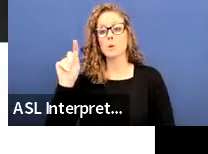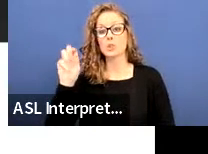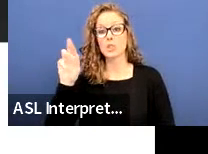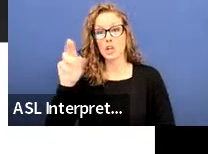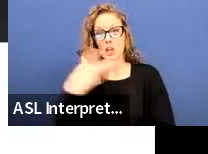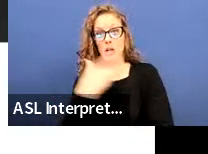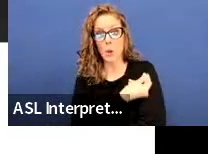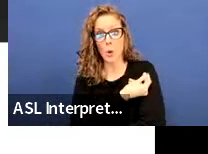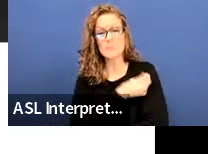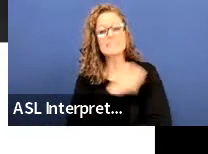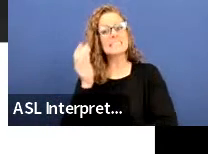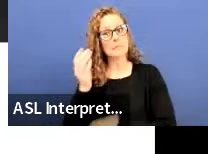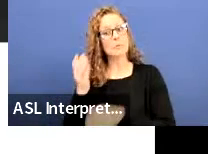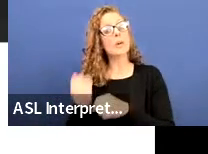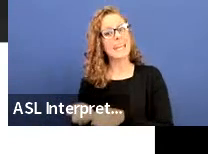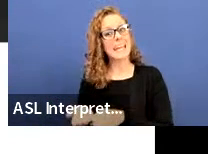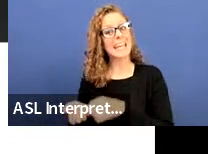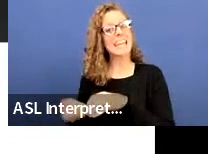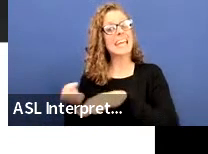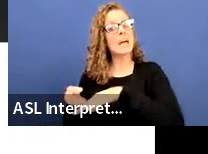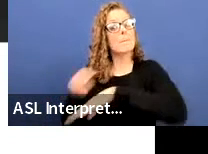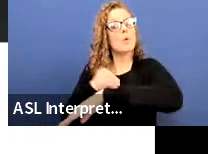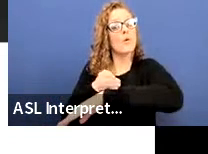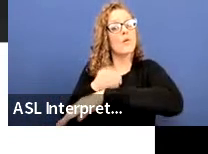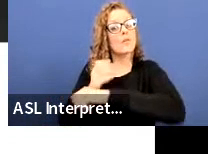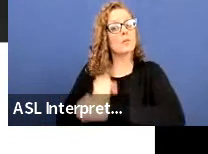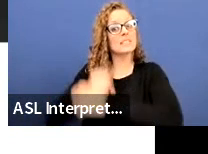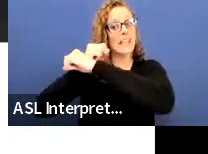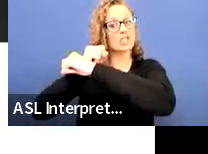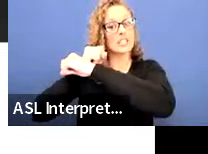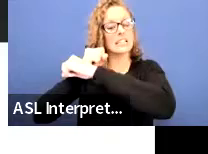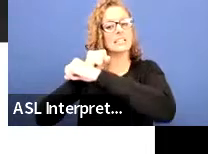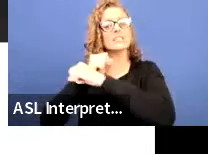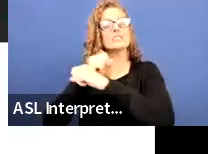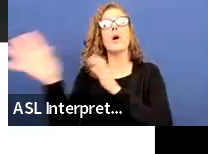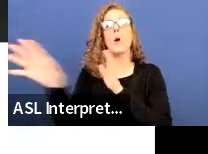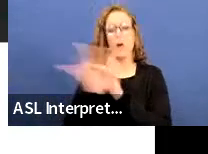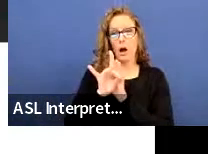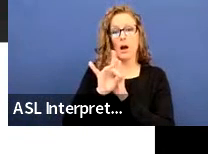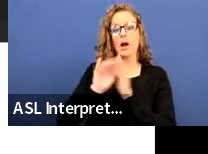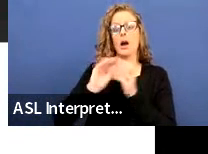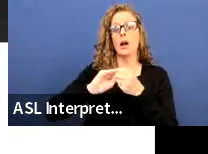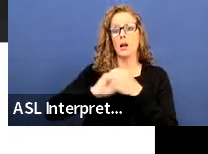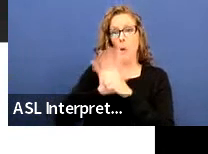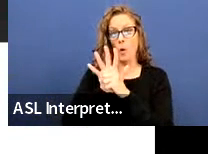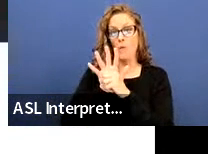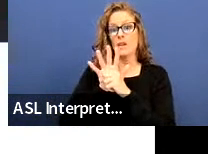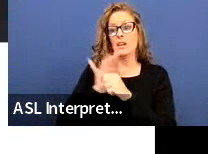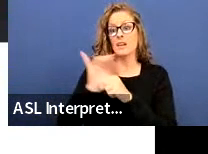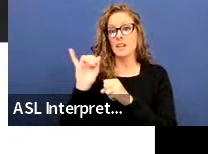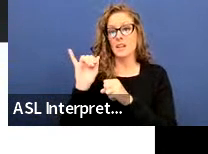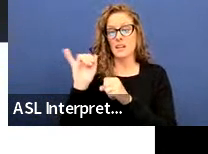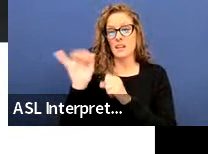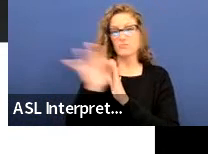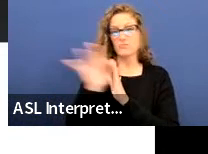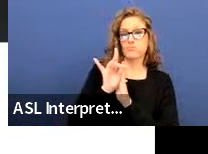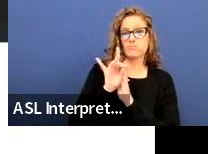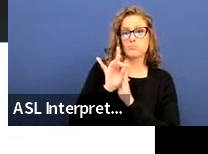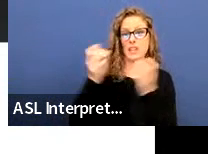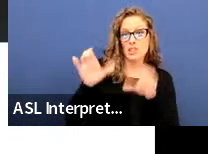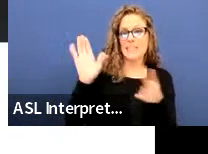improve protection, so to reduce the chance that you'll get infected at all. And so that's